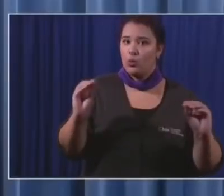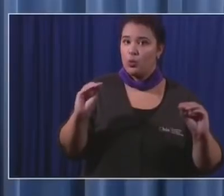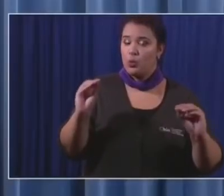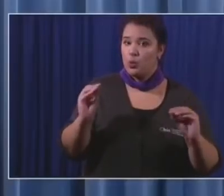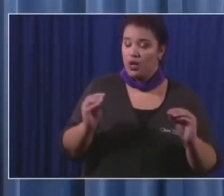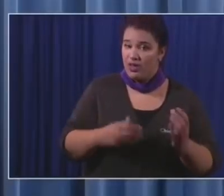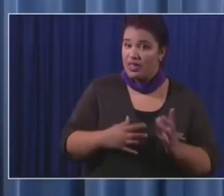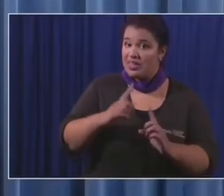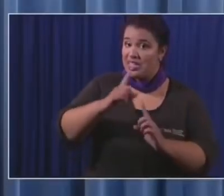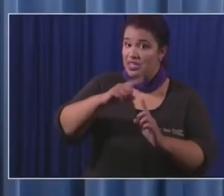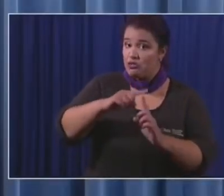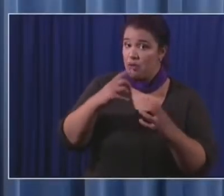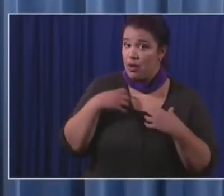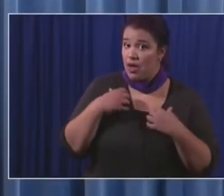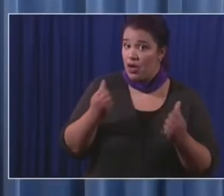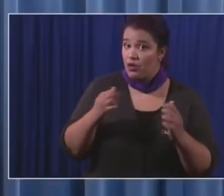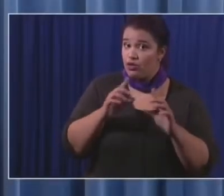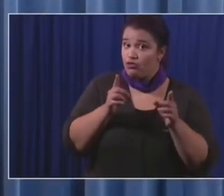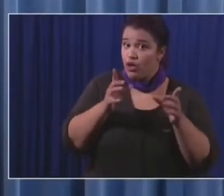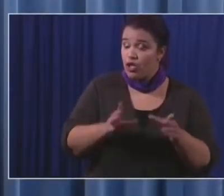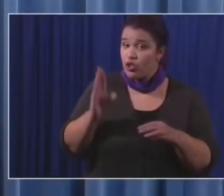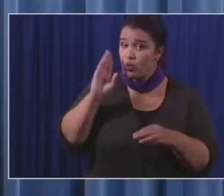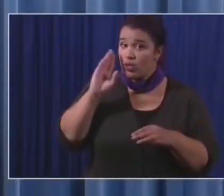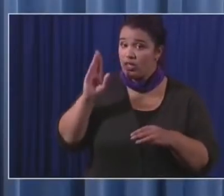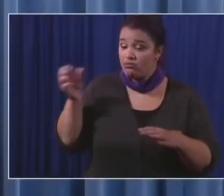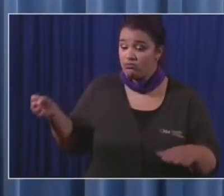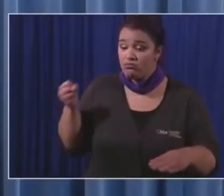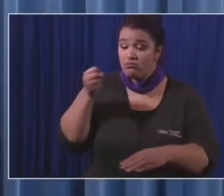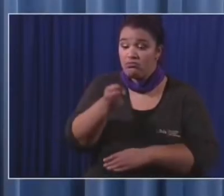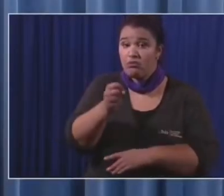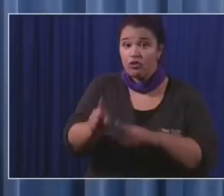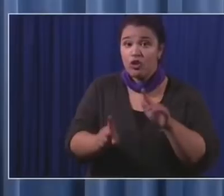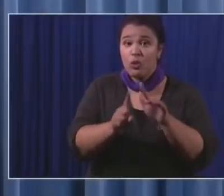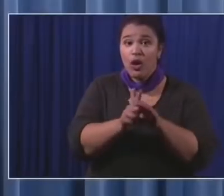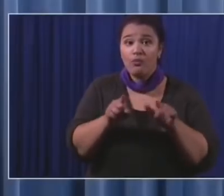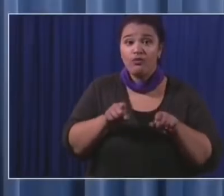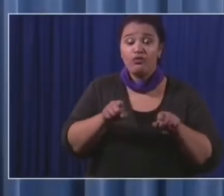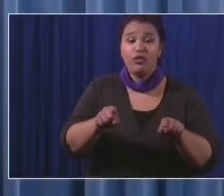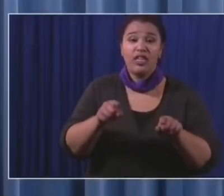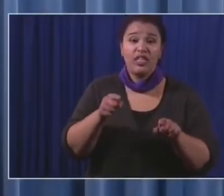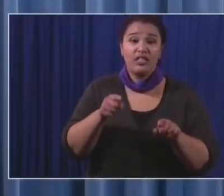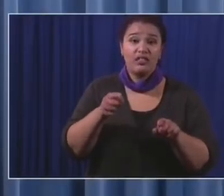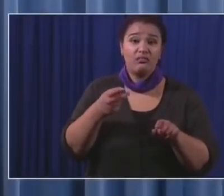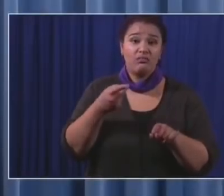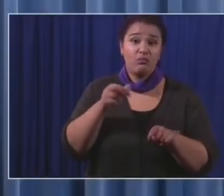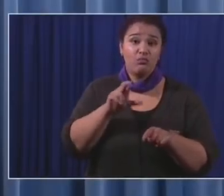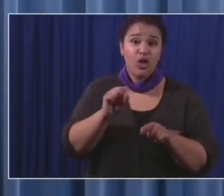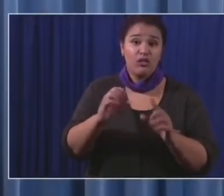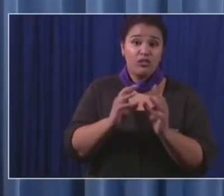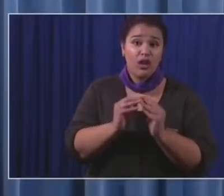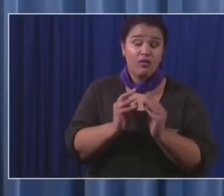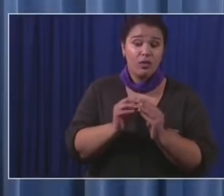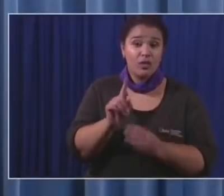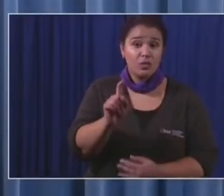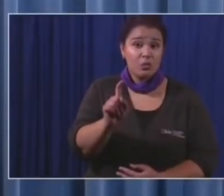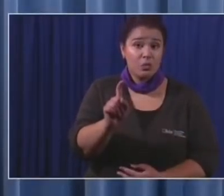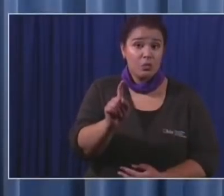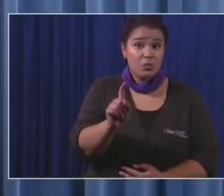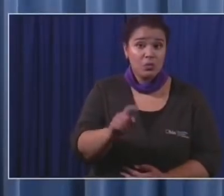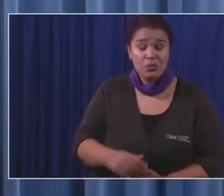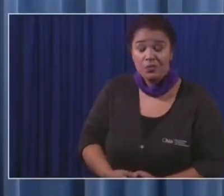noted you haven't had a health official at these news conferences in a while on a constant basis. Do you plan to bring in the interim health